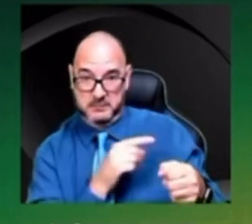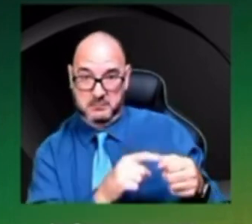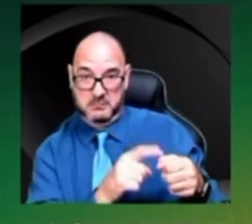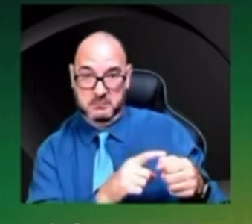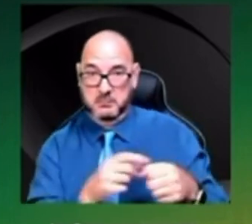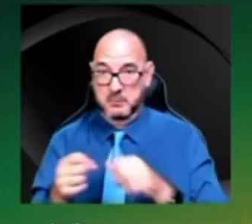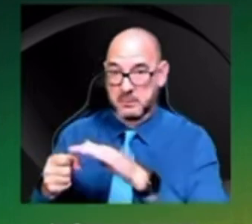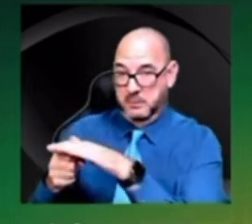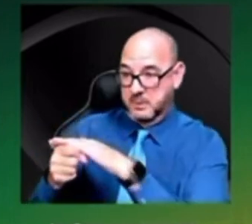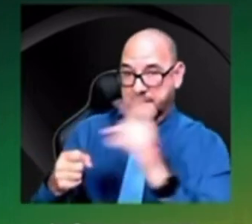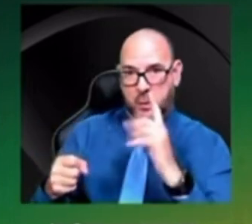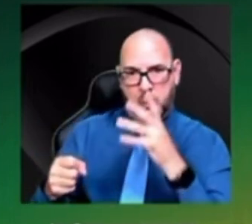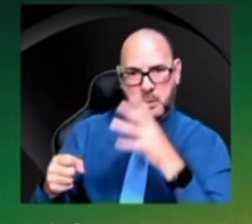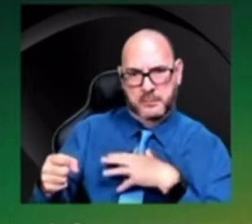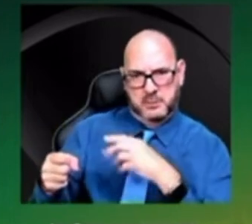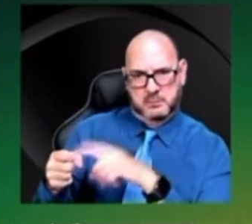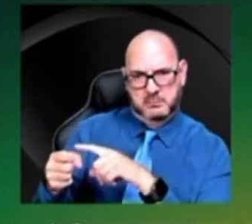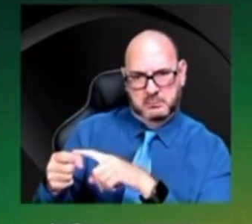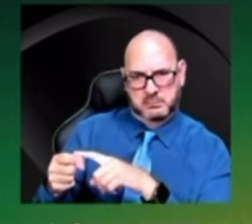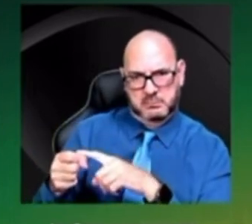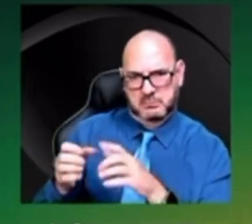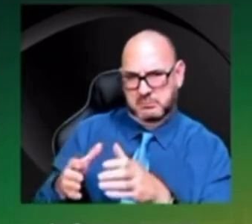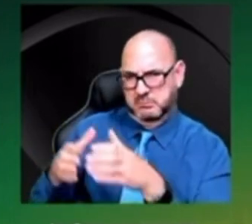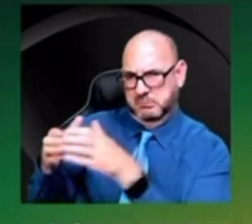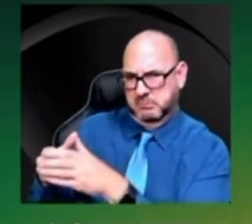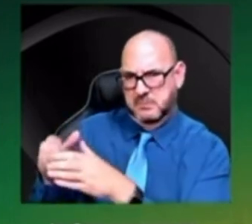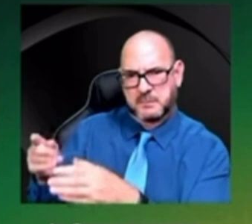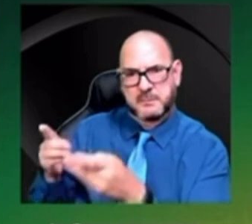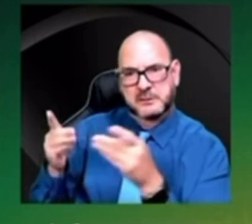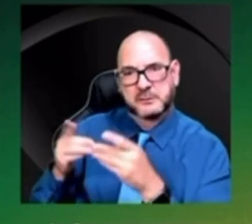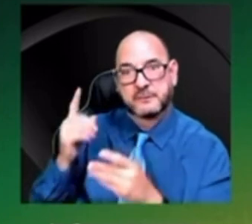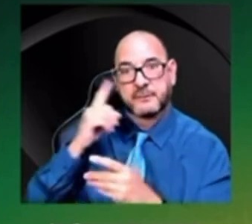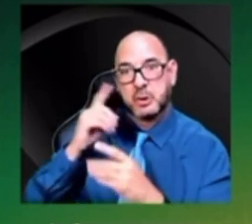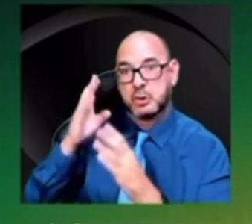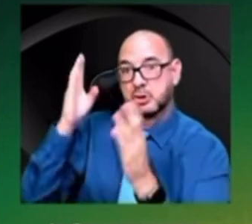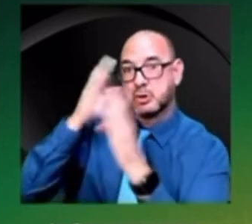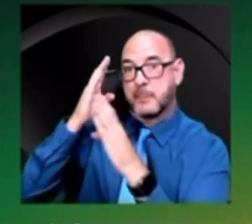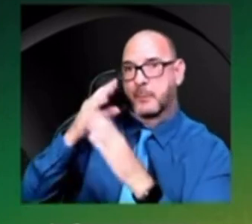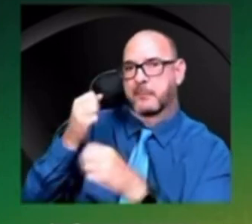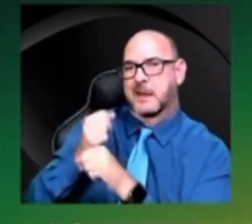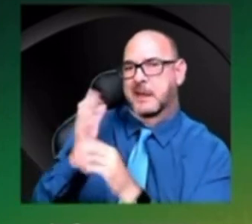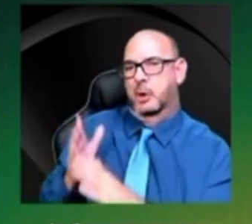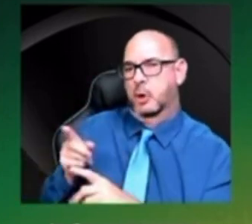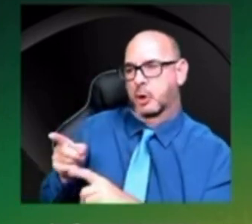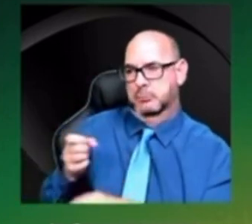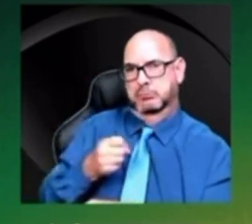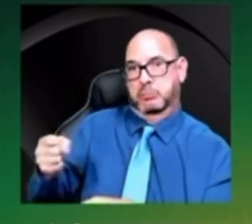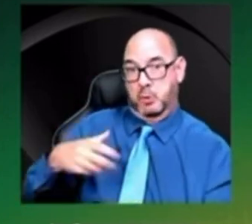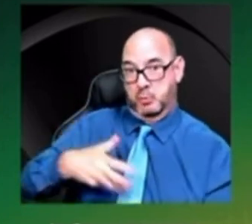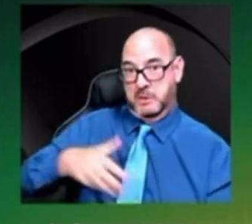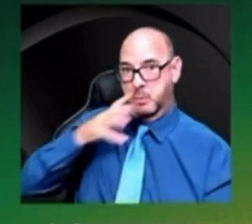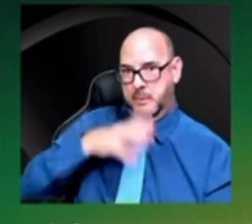troublemakers, where pregnant women were kept because they had been raped.